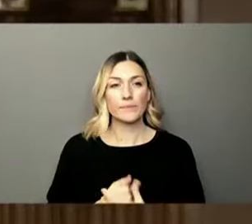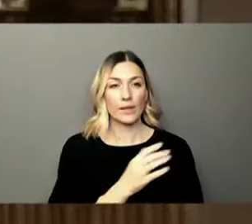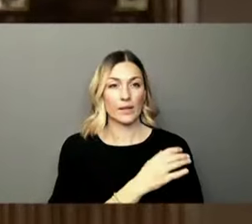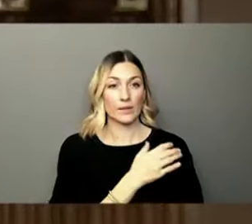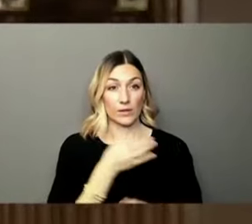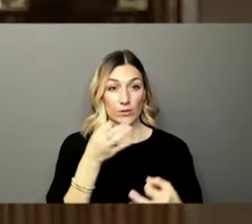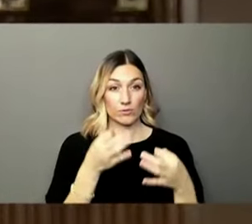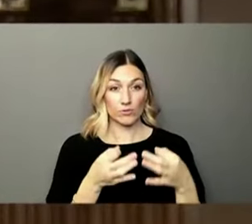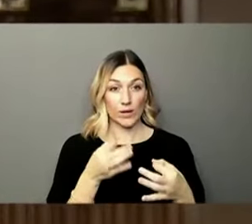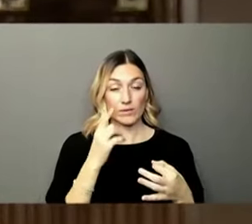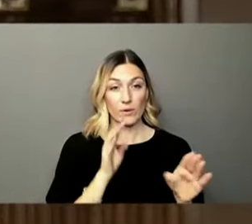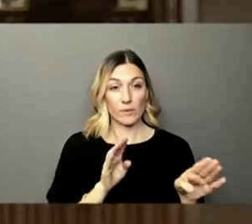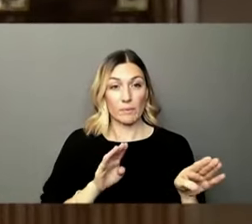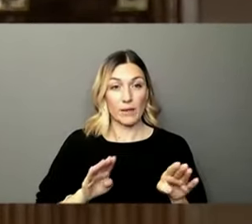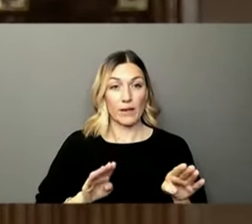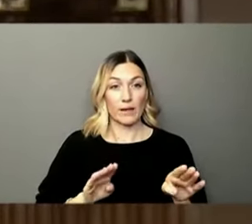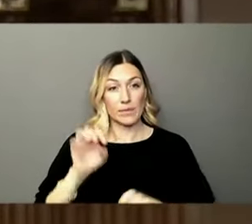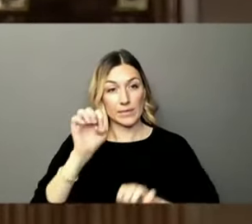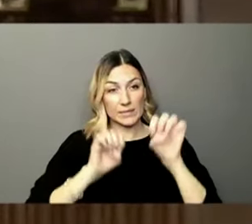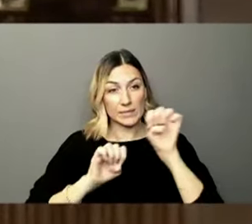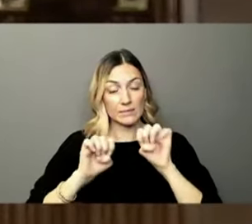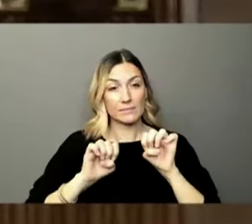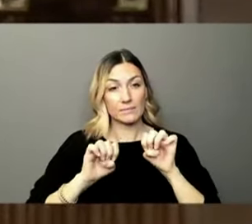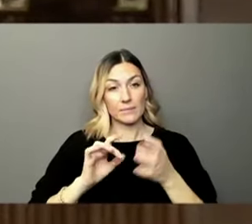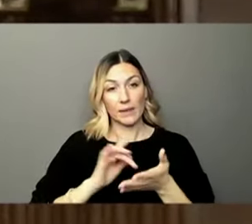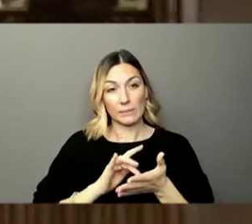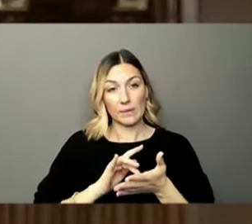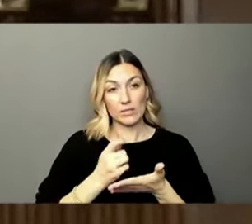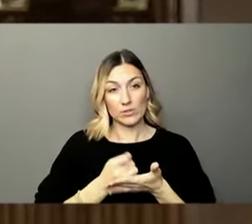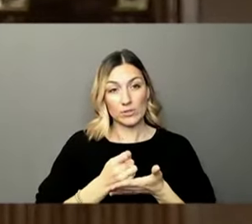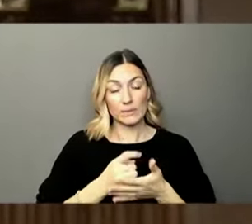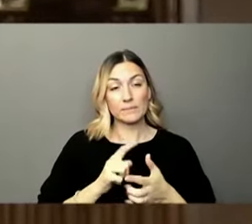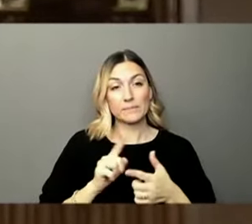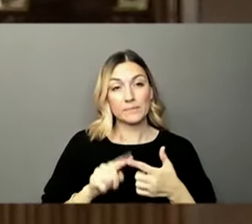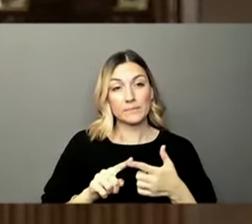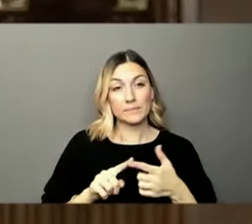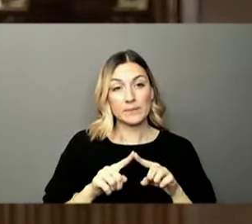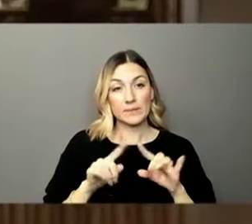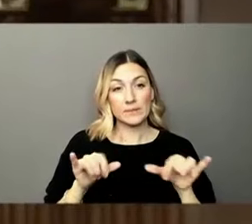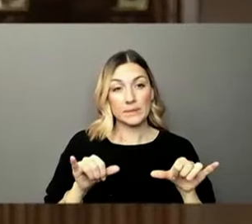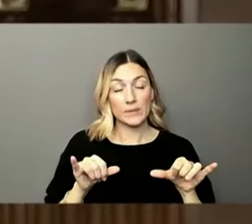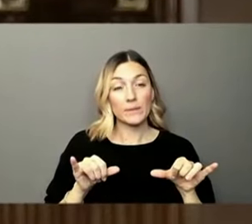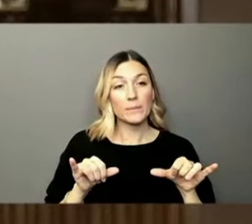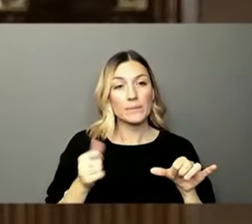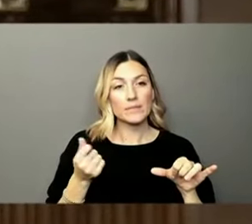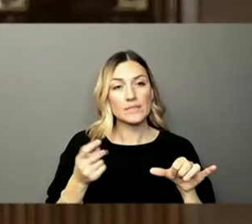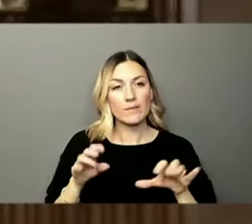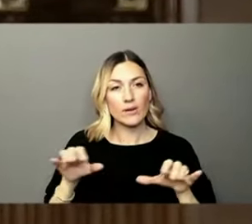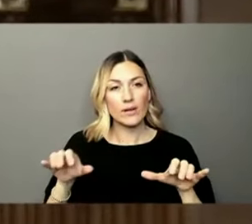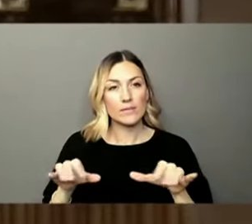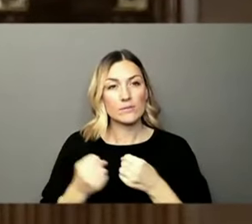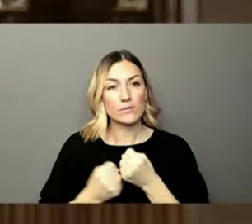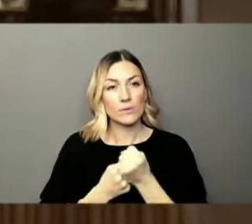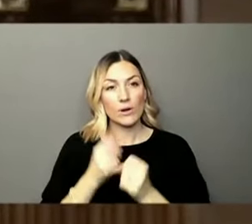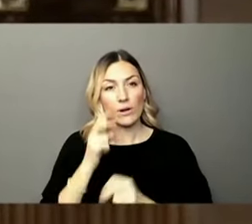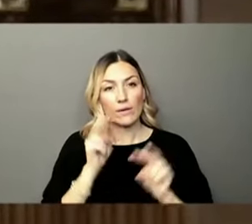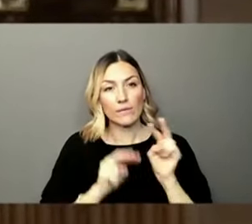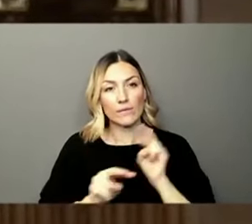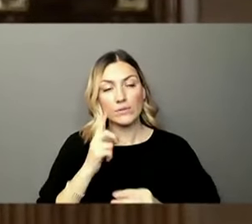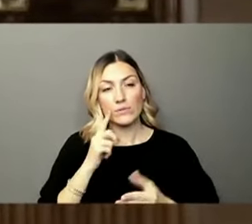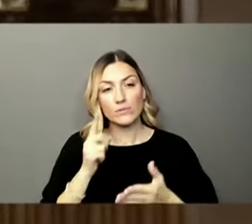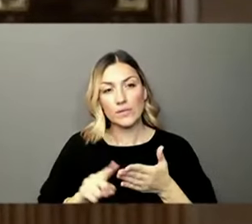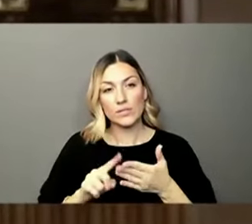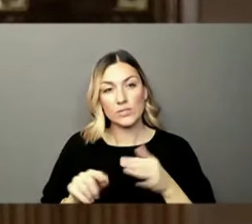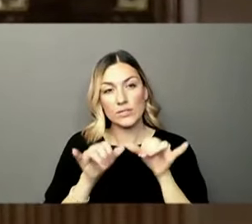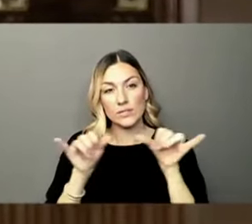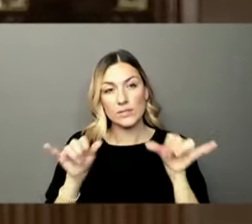for behavioral and experimental medicine treatments. In tandem with clinical trials, several activities can support observational research systems like